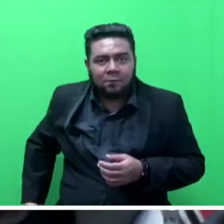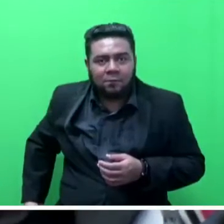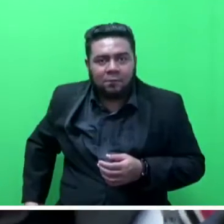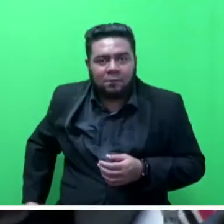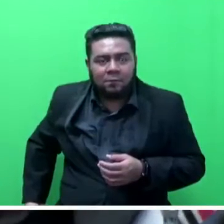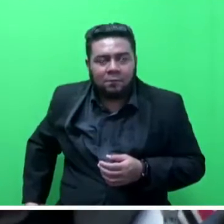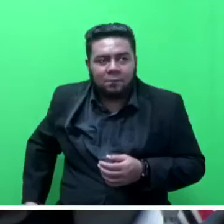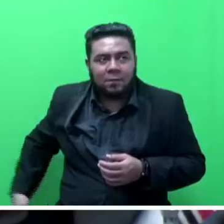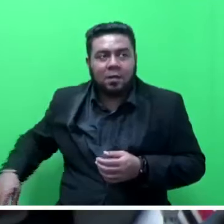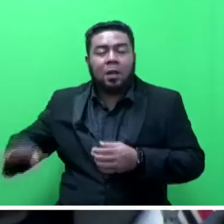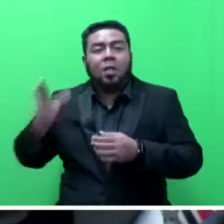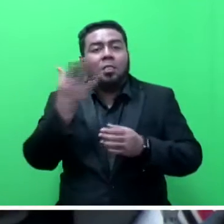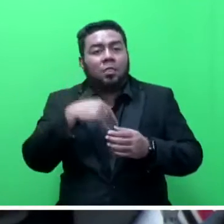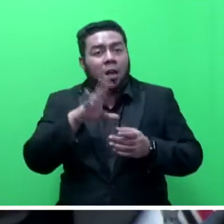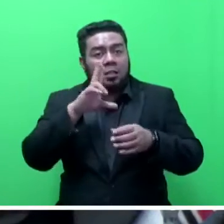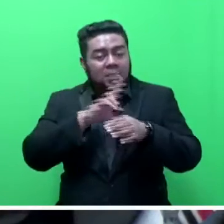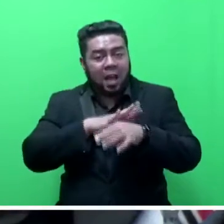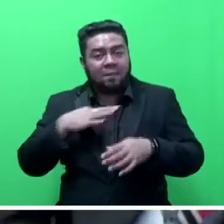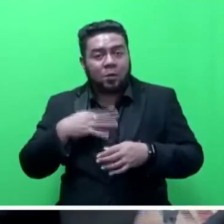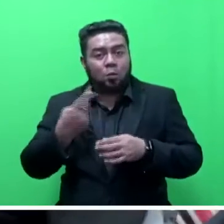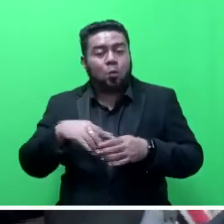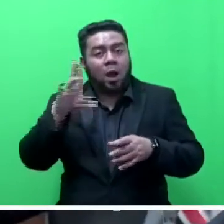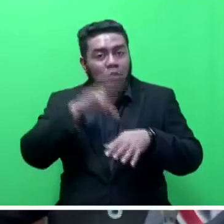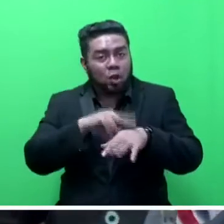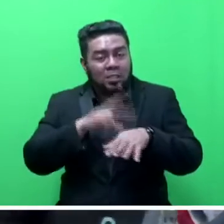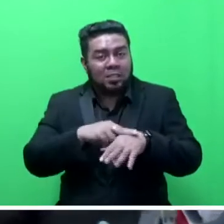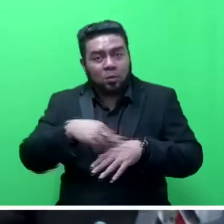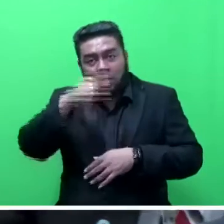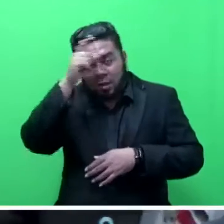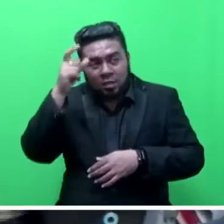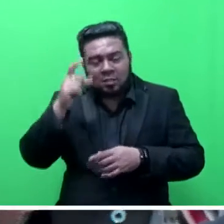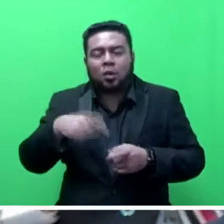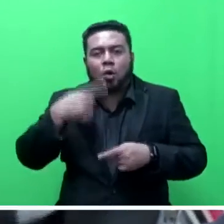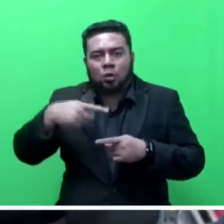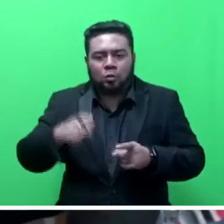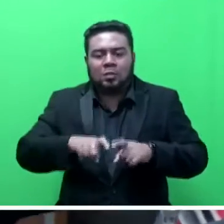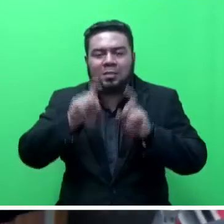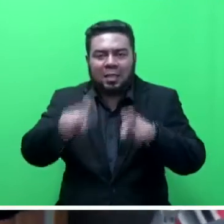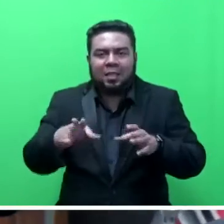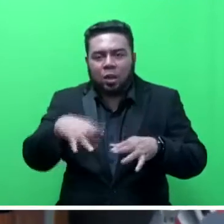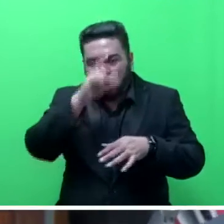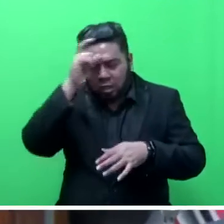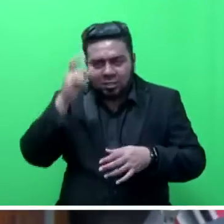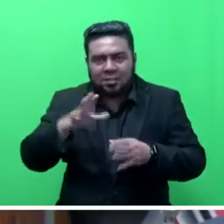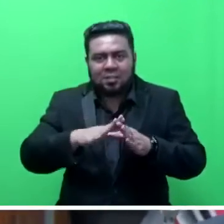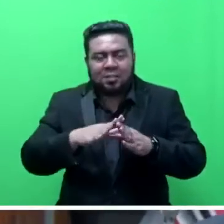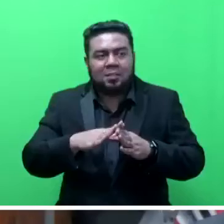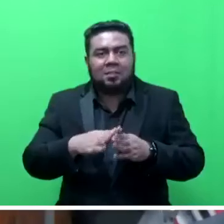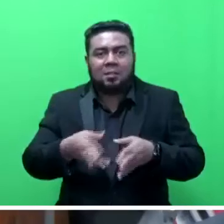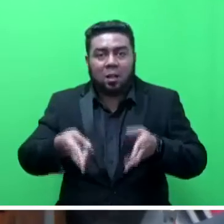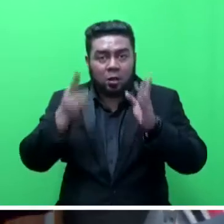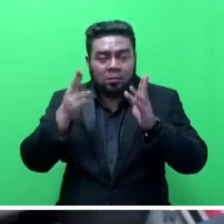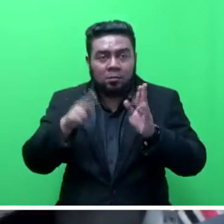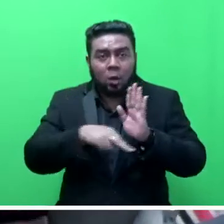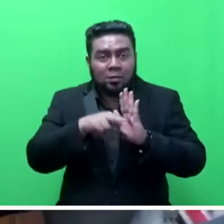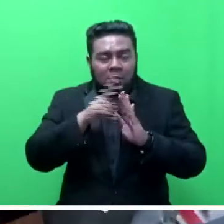are doctors and allied health staff, whereas the nurses continued to stay within the nurses' building. And then it